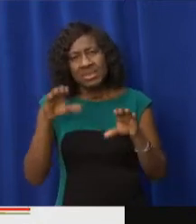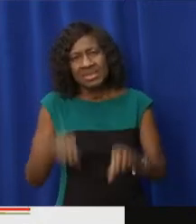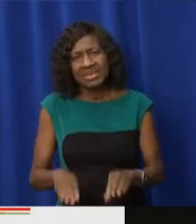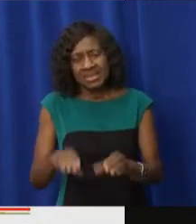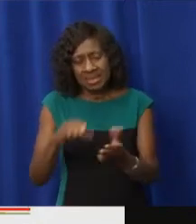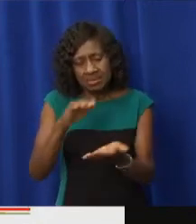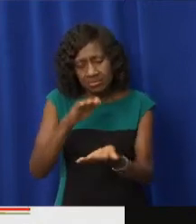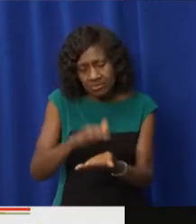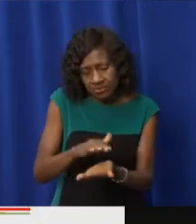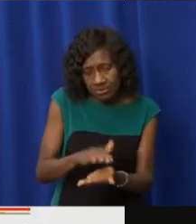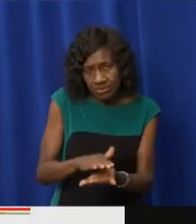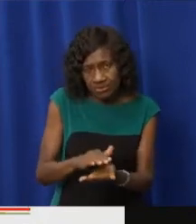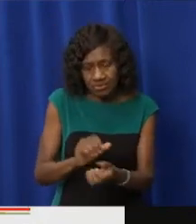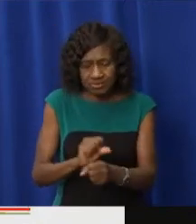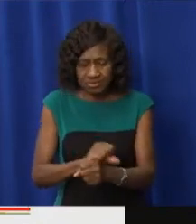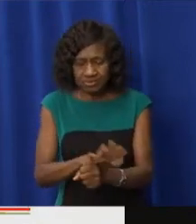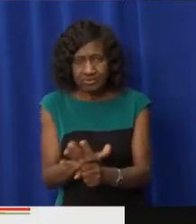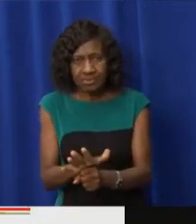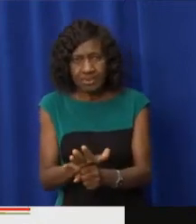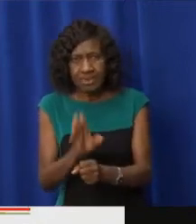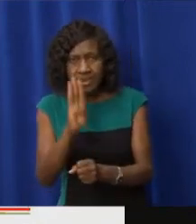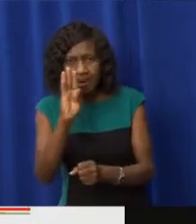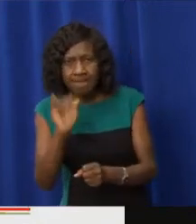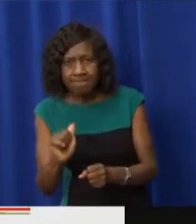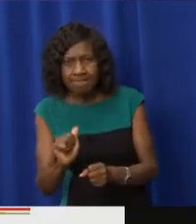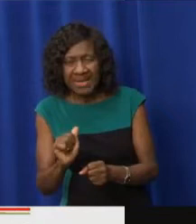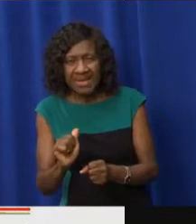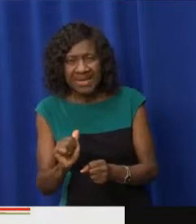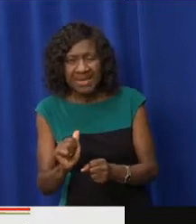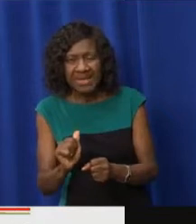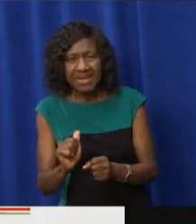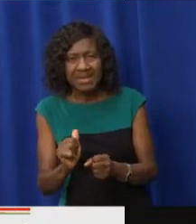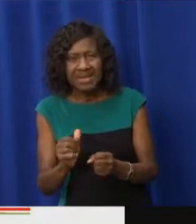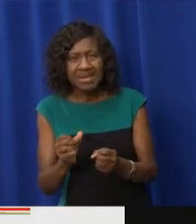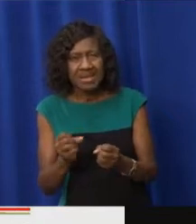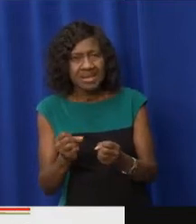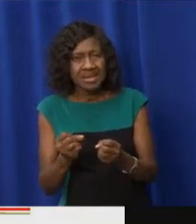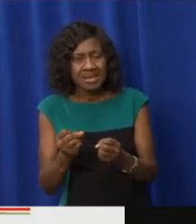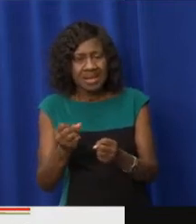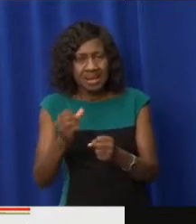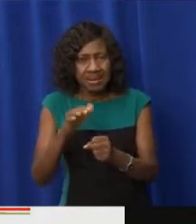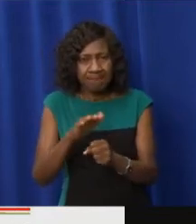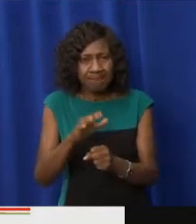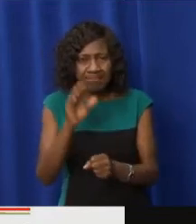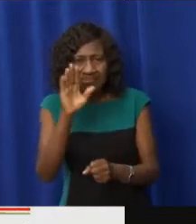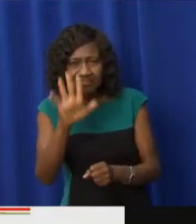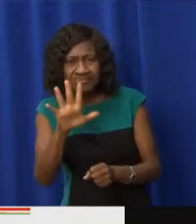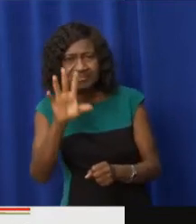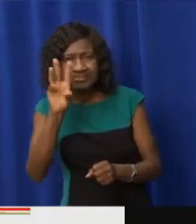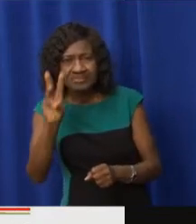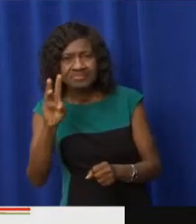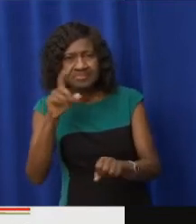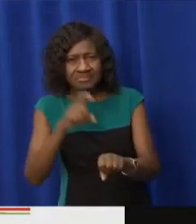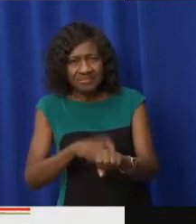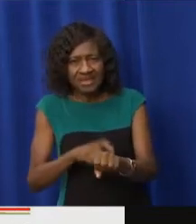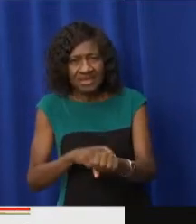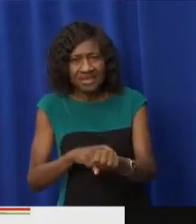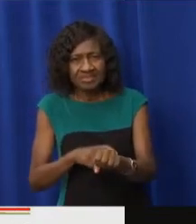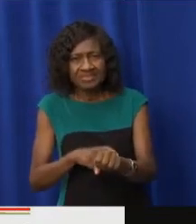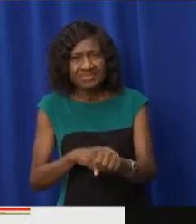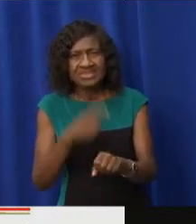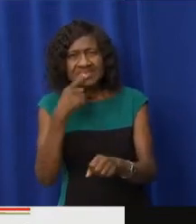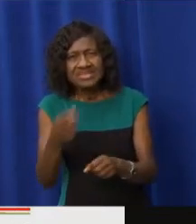effect of the virus by maximal suppression by 56 times, which is huge. I've said before, and I'll say